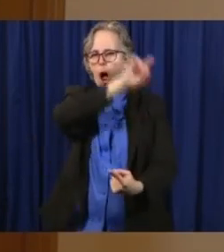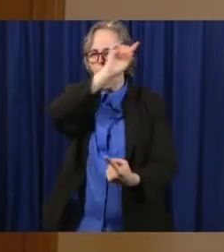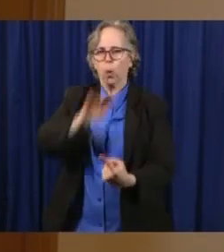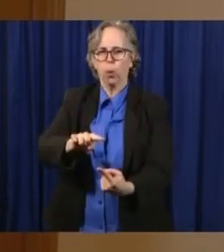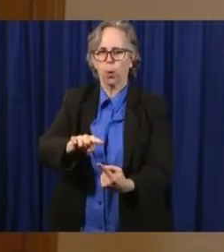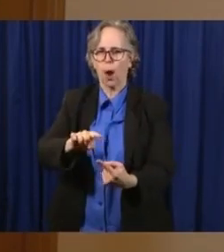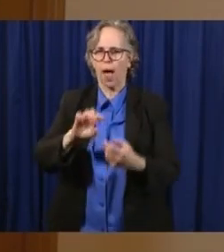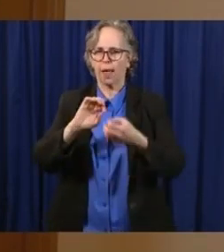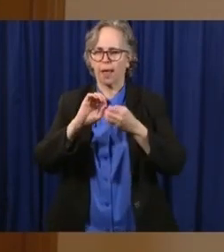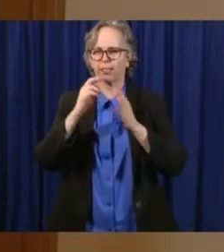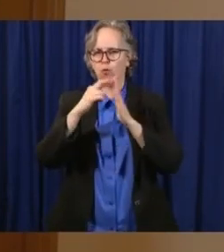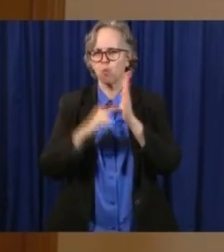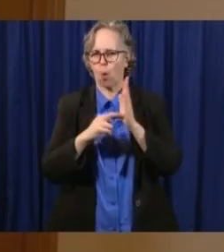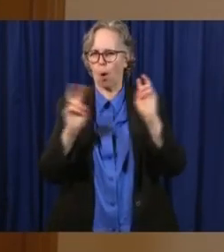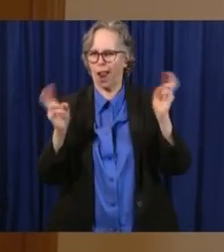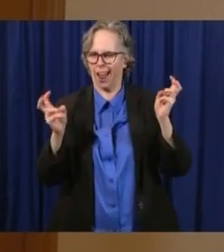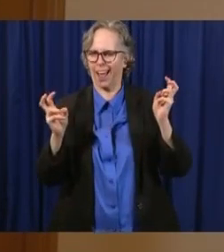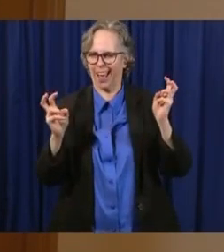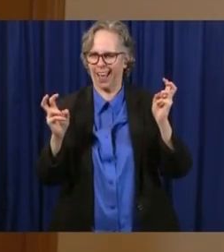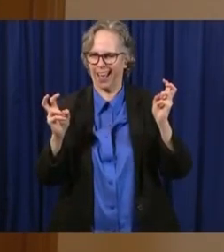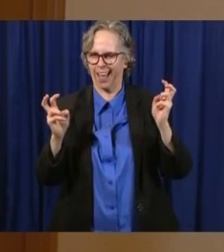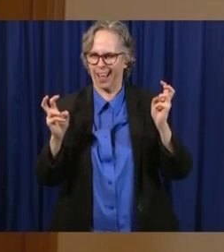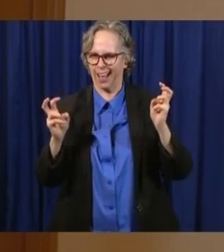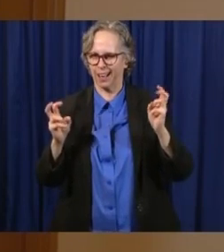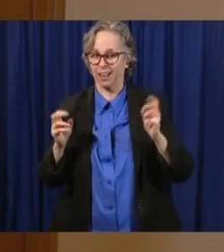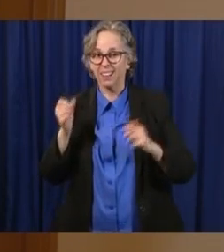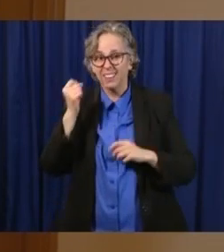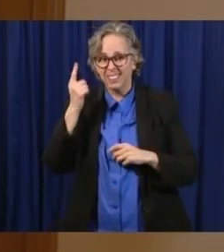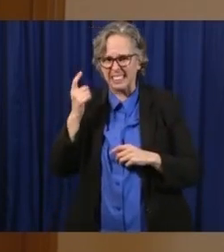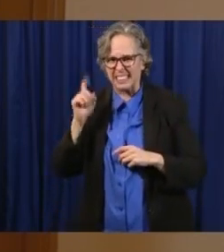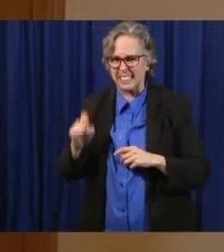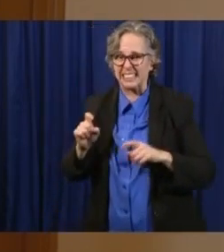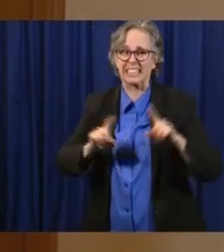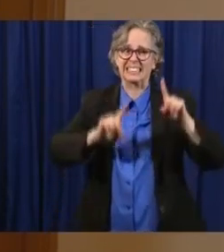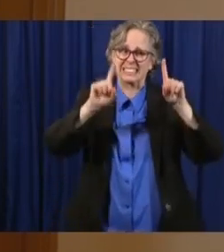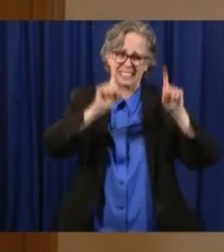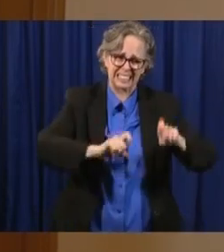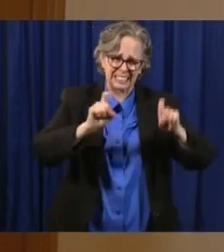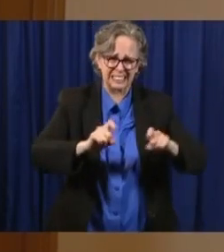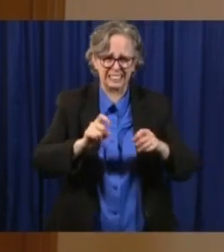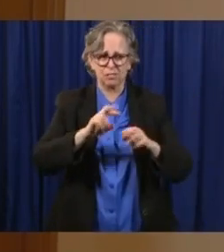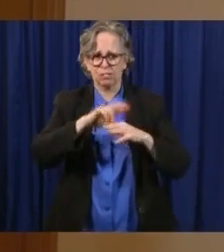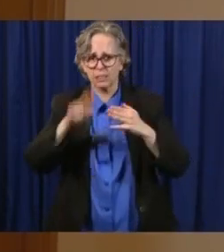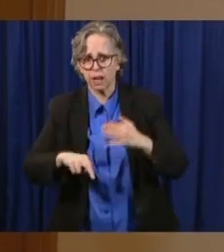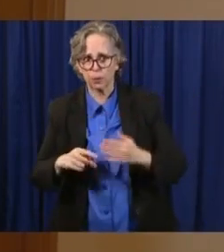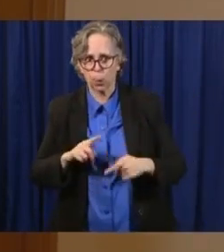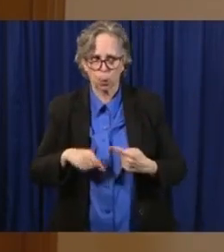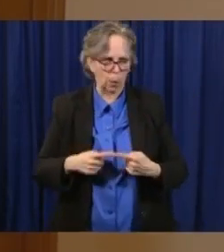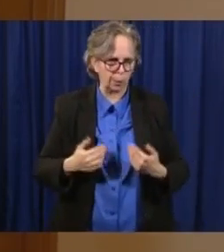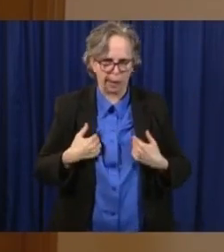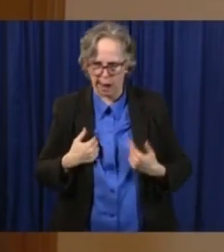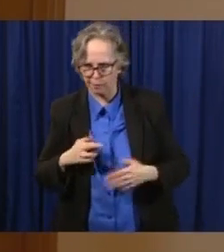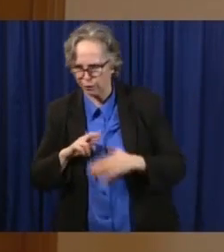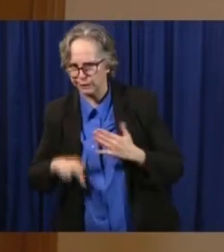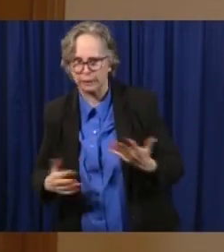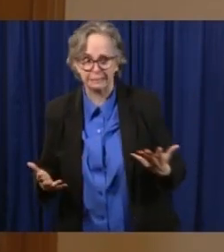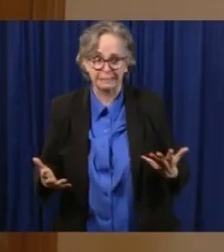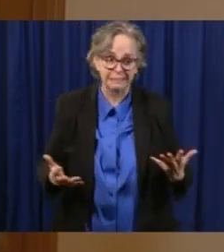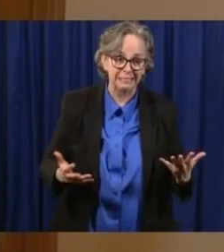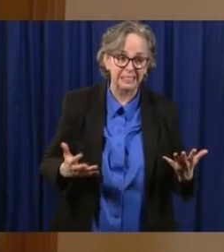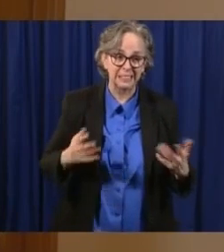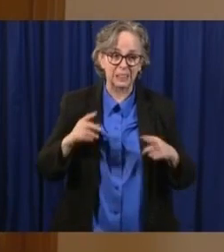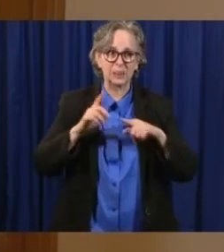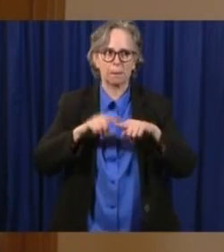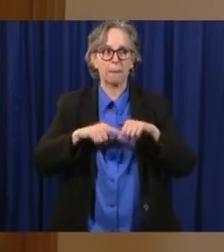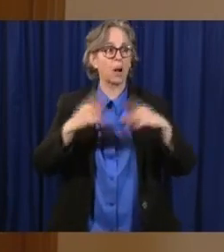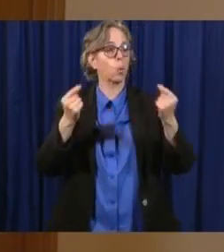follow our testing results once we have them. And it's going to be based on this sort of premise of modeling. So we've tried to break it down